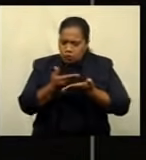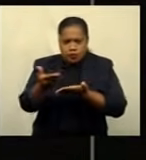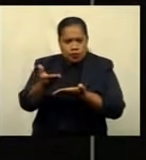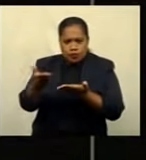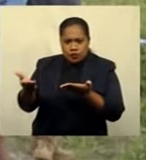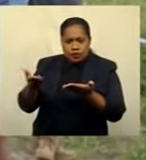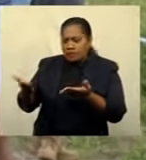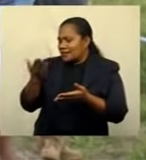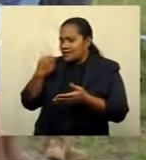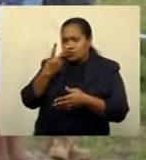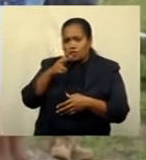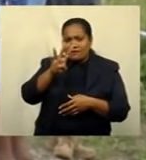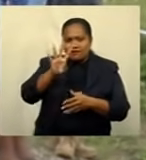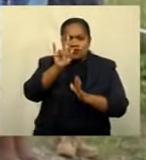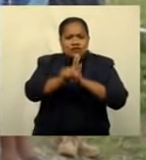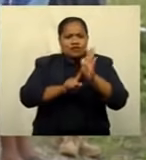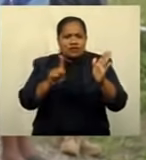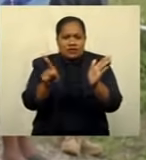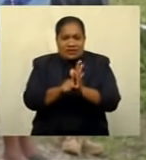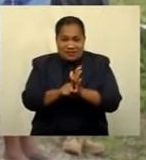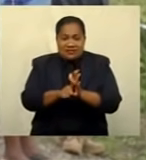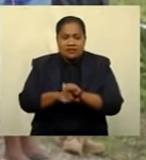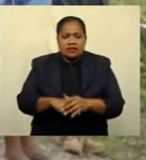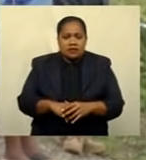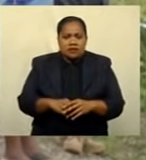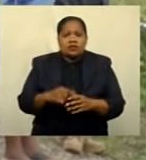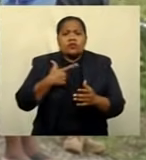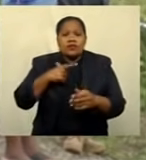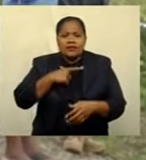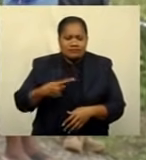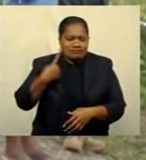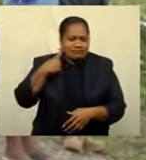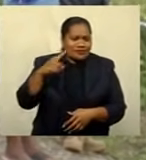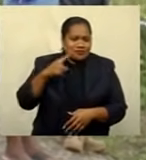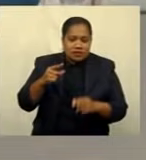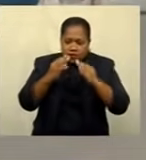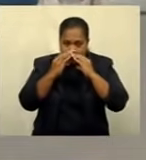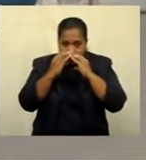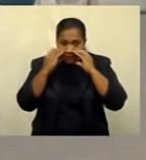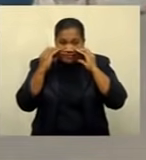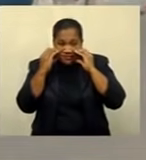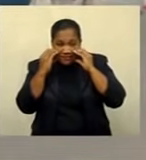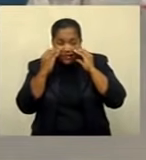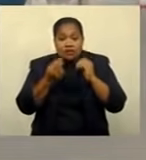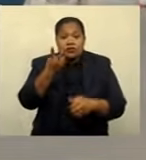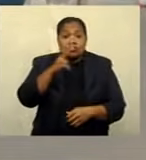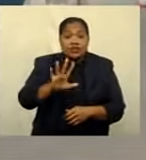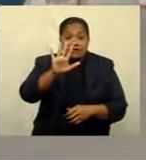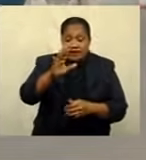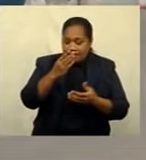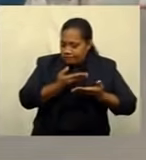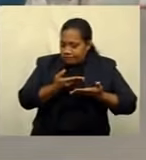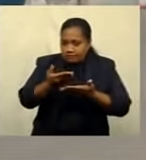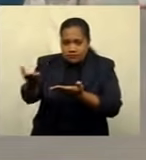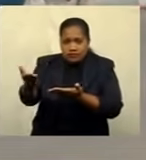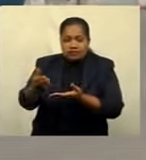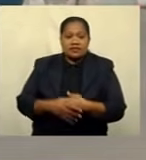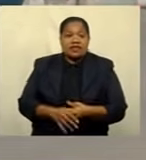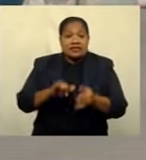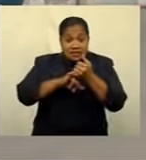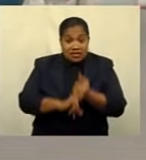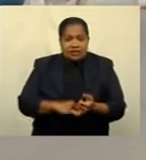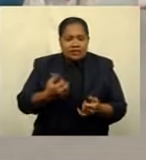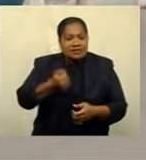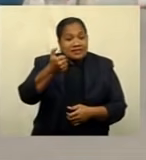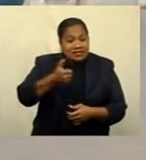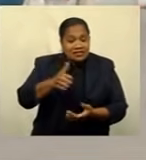24-hour period. Failure to wear a mask again topped the list, with 25 notices served. The Southern Division recorded 16 cases,